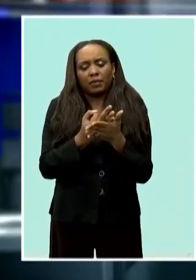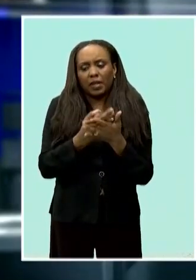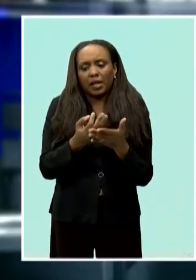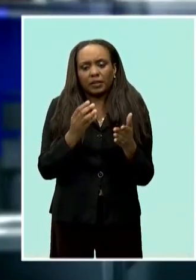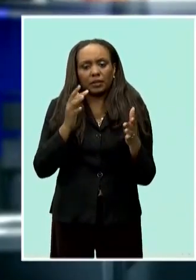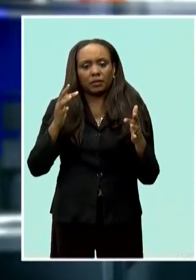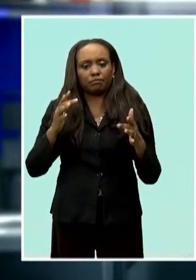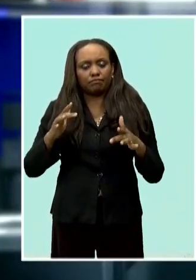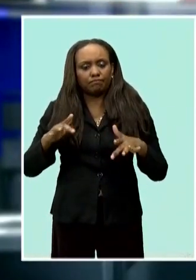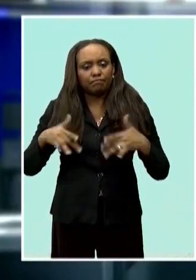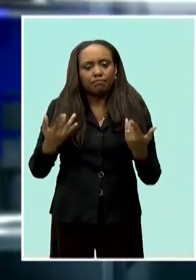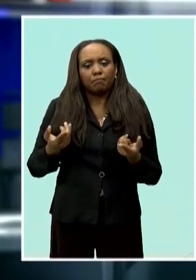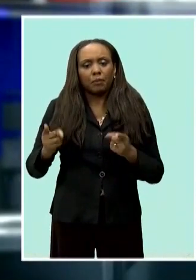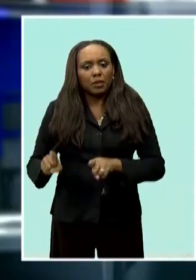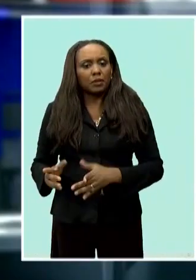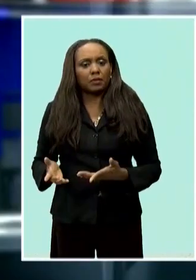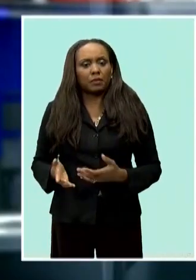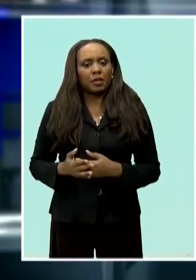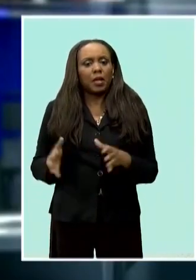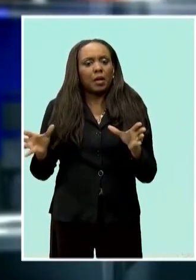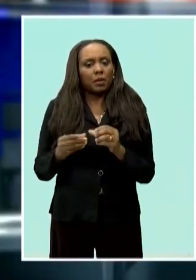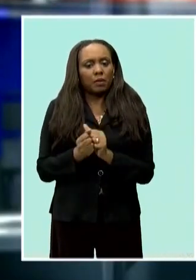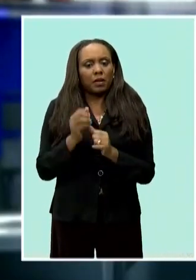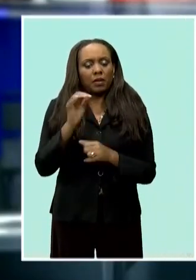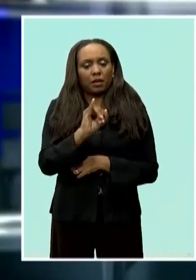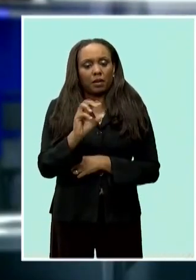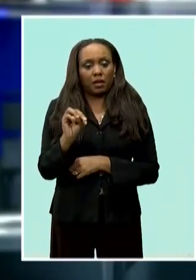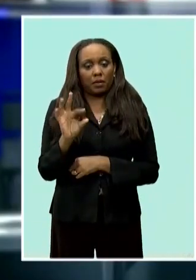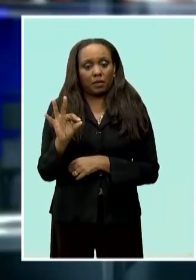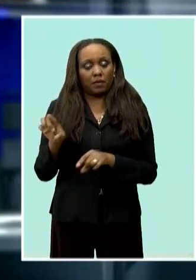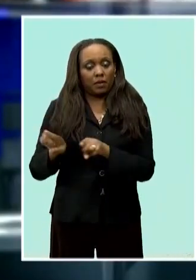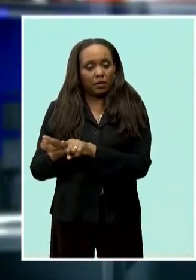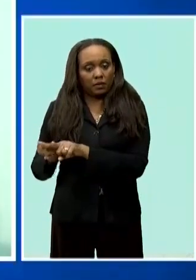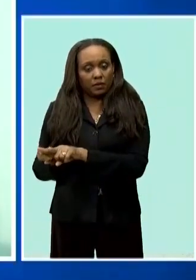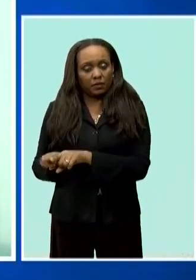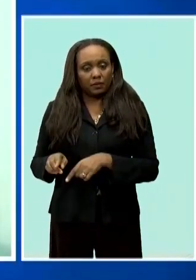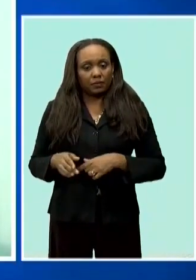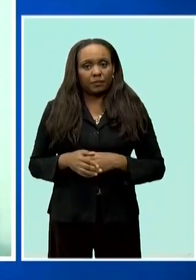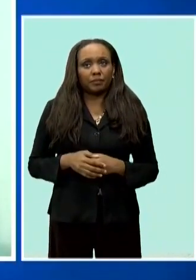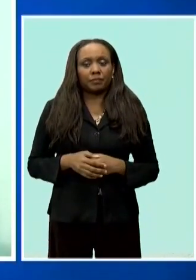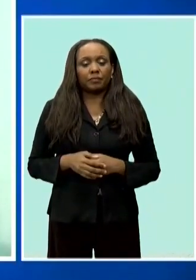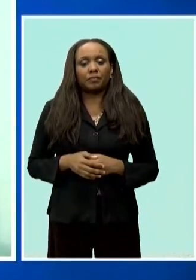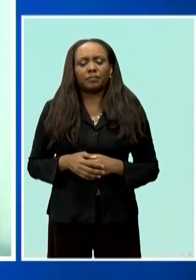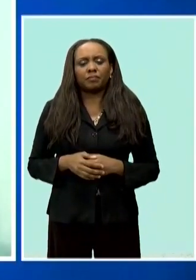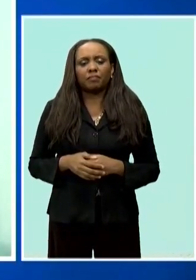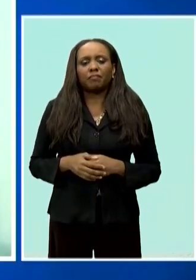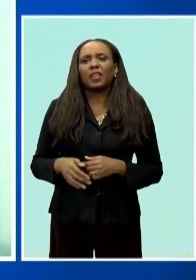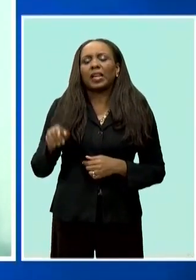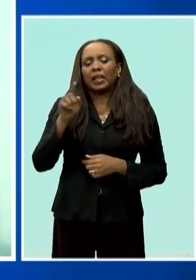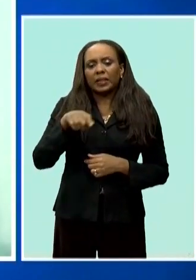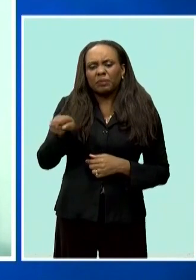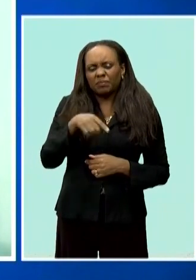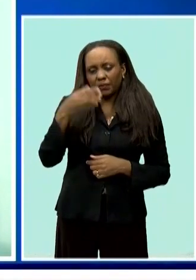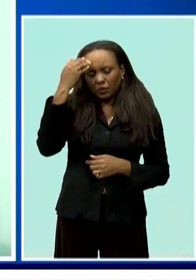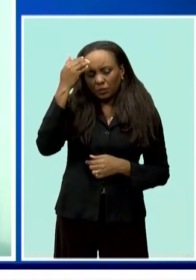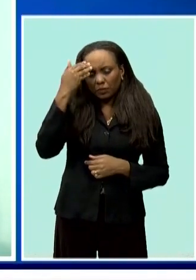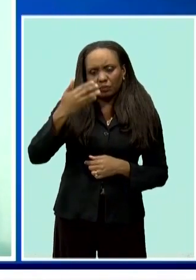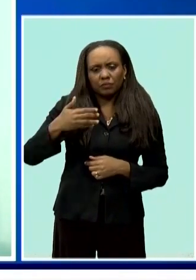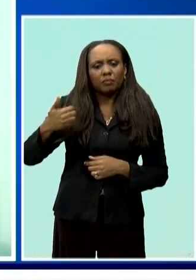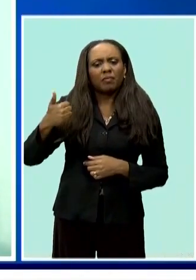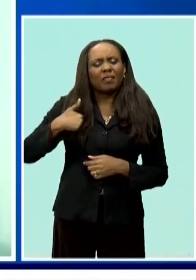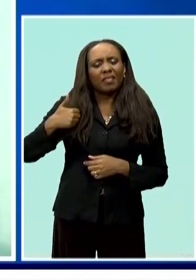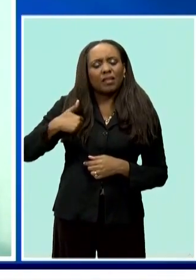a week-long trip in which she, cabinet ministers and other government officials held important high-level meetings with entities that included global banks